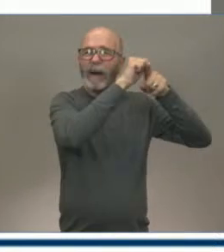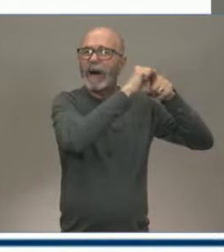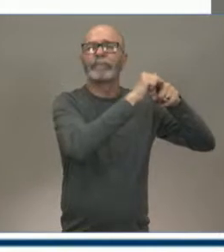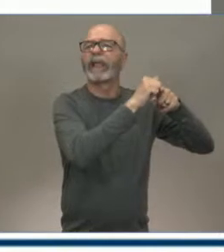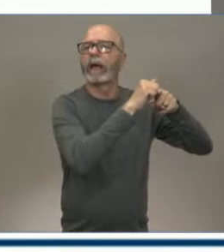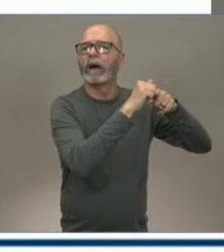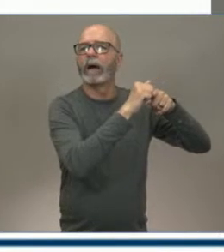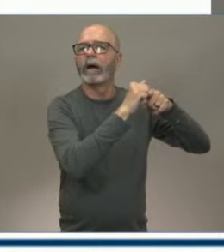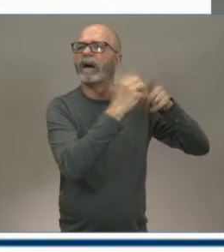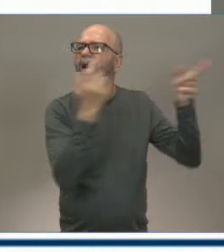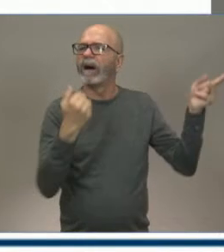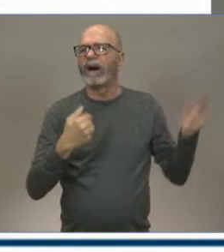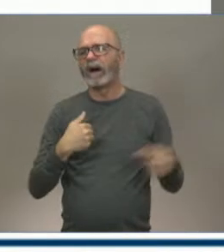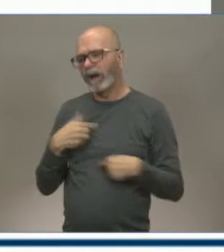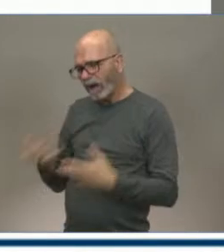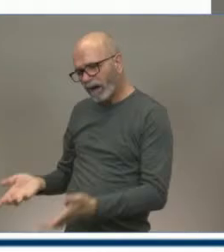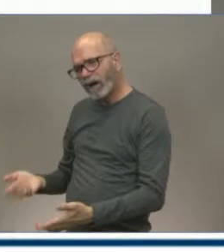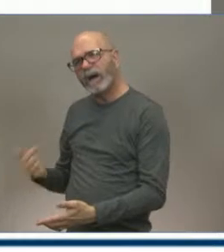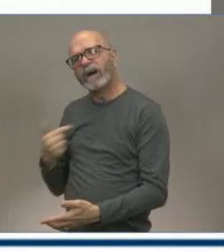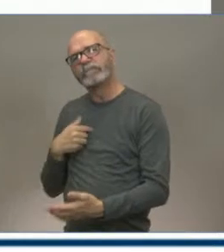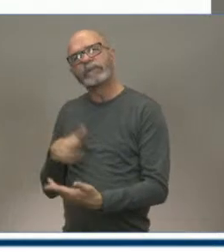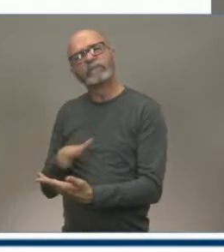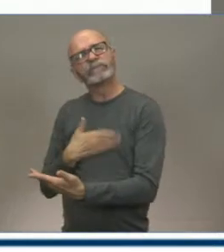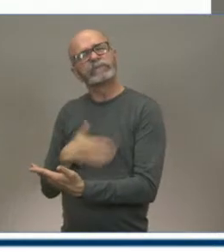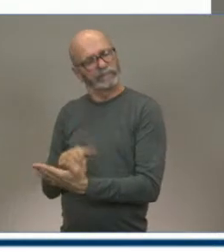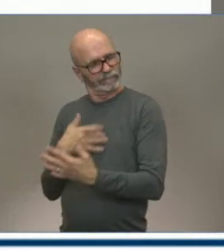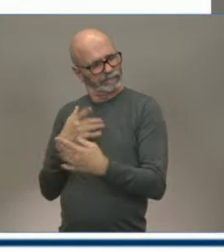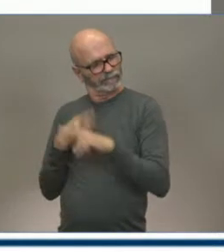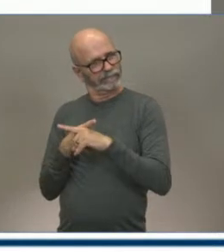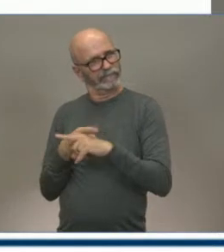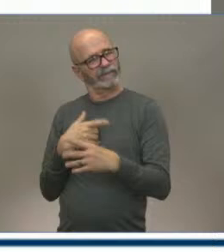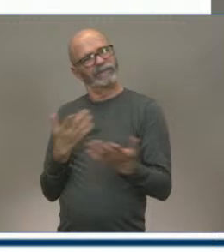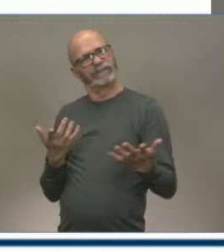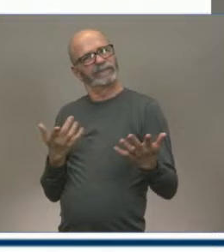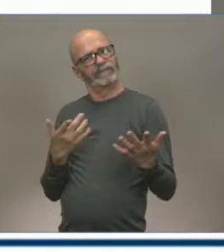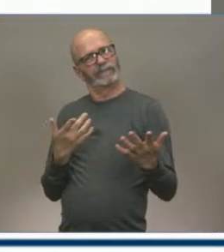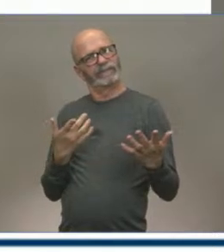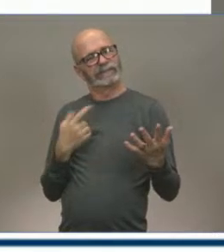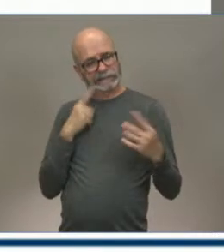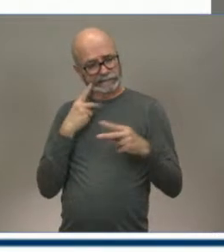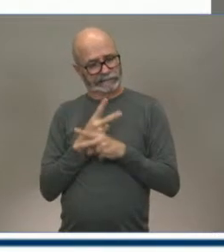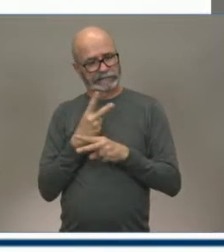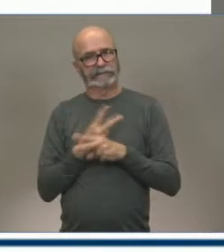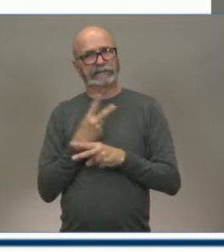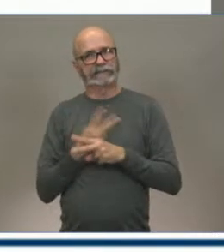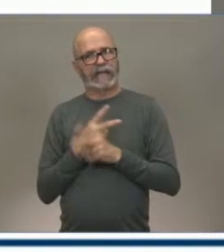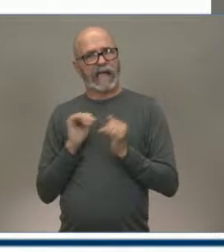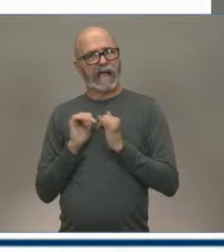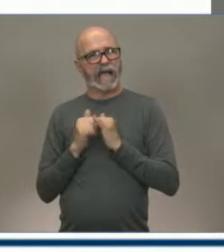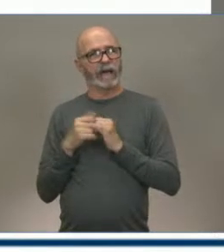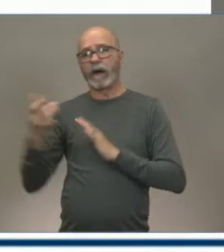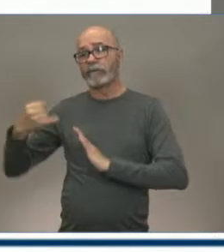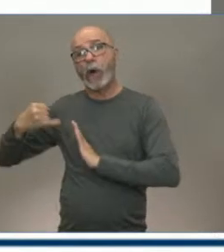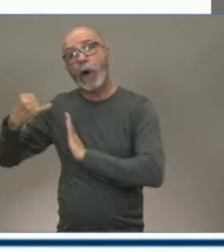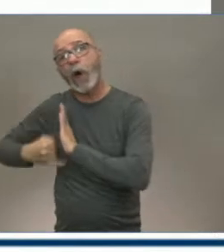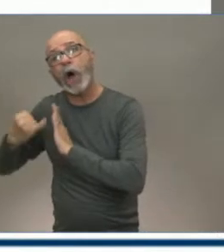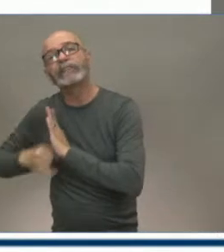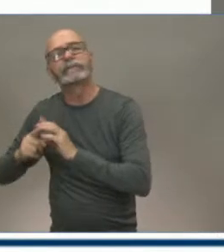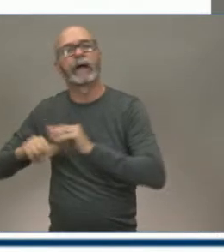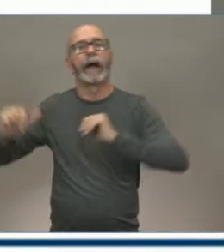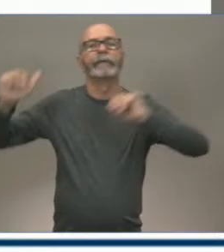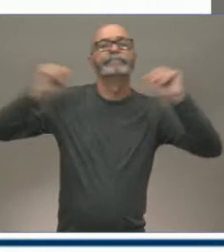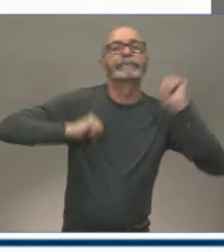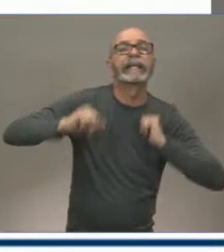to essentially make both the music, the arts type curriculum on the same footing